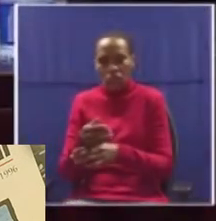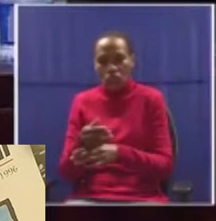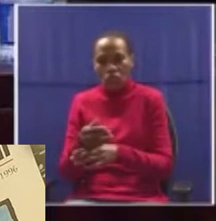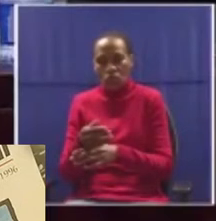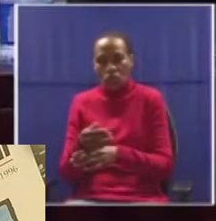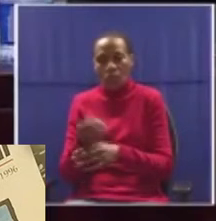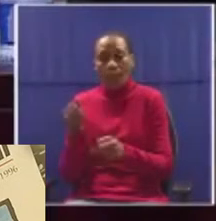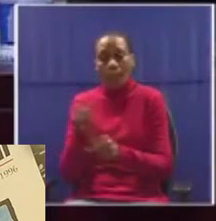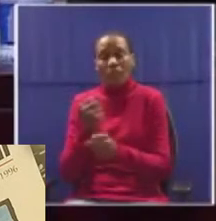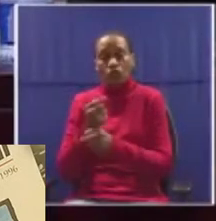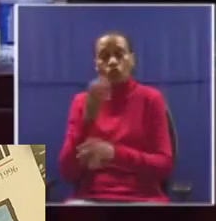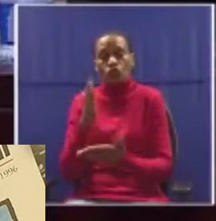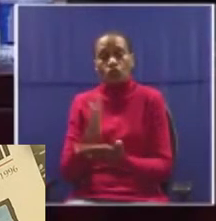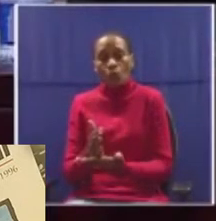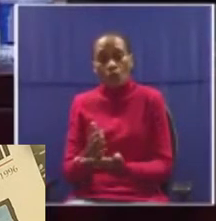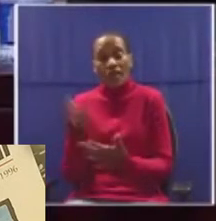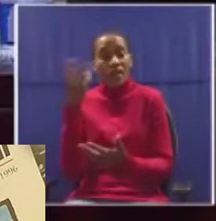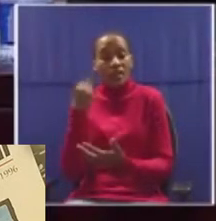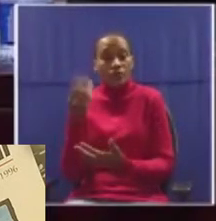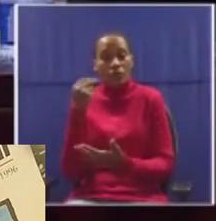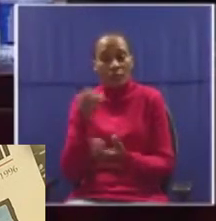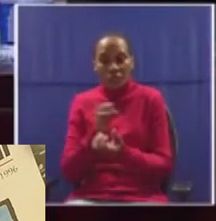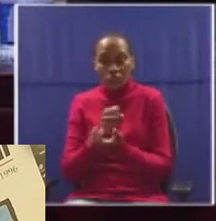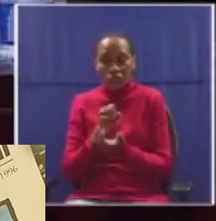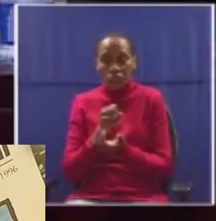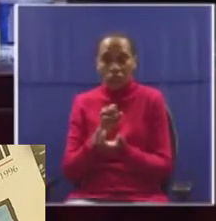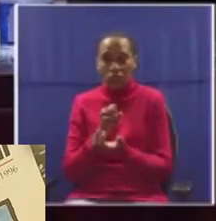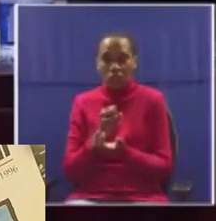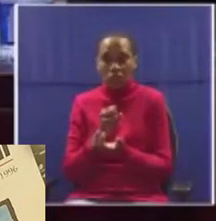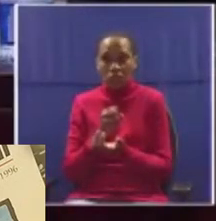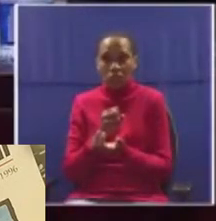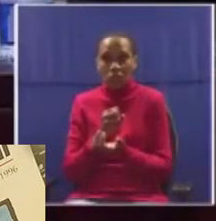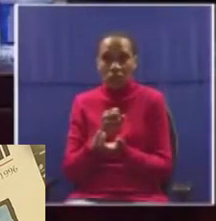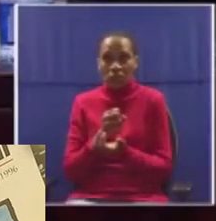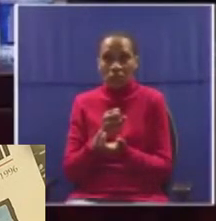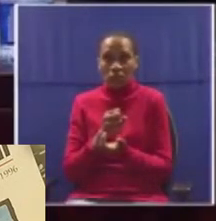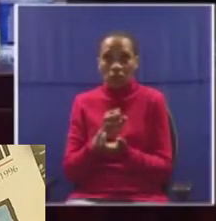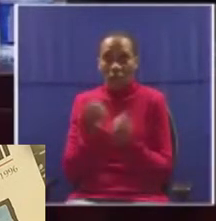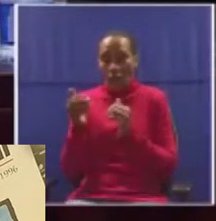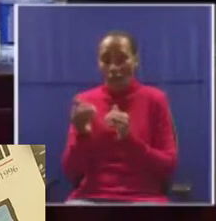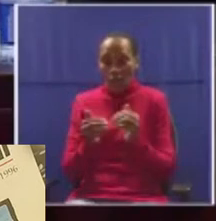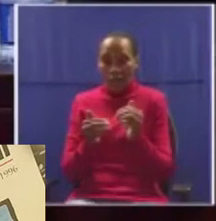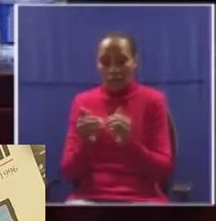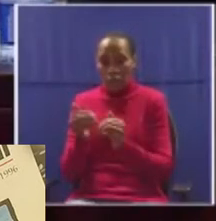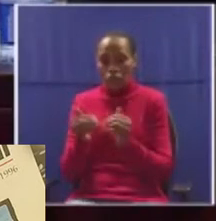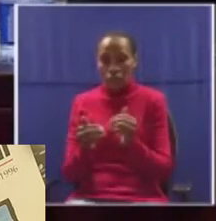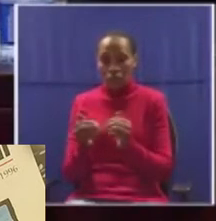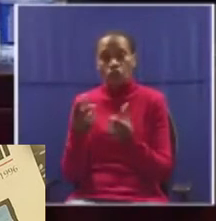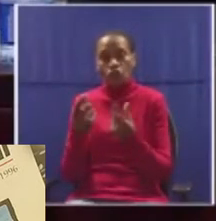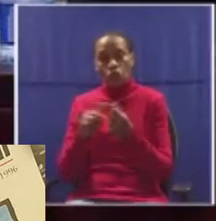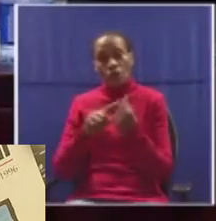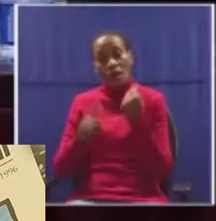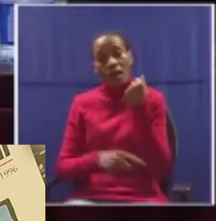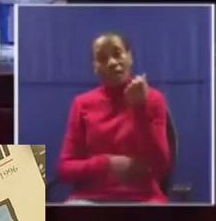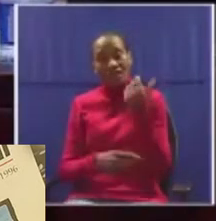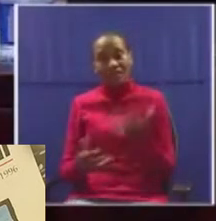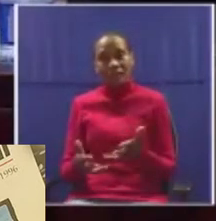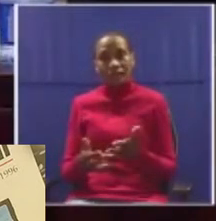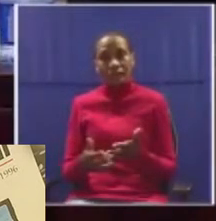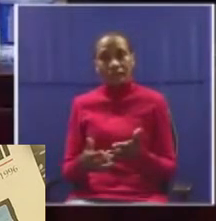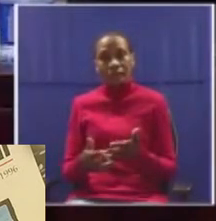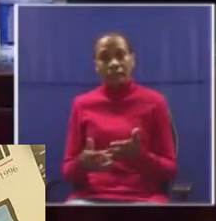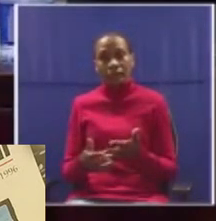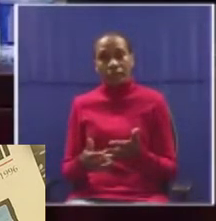beneficial ownership information on legal pain persons and Arrangement is a priority in conclusion